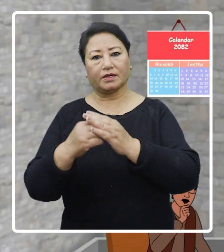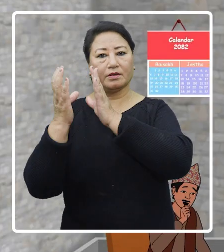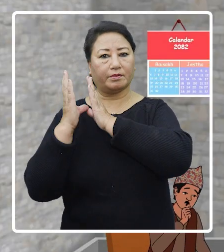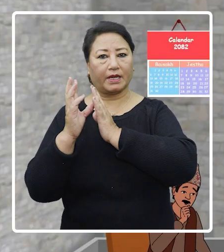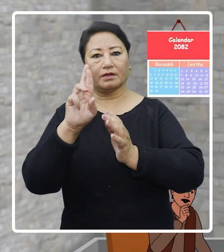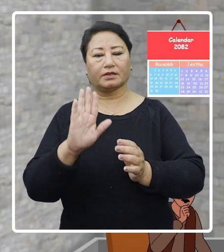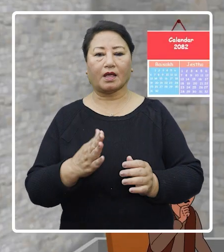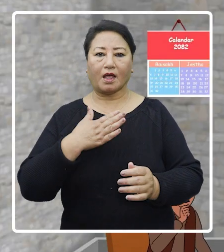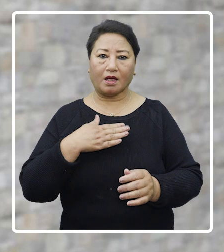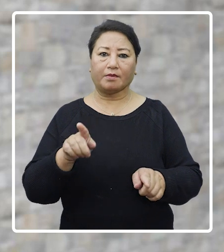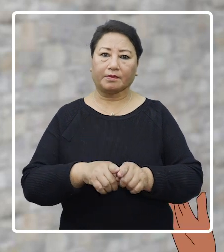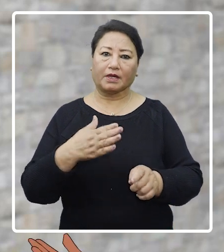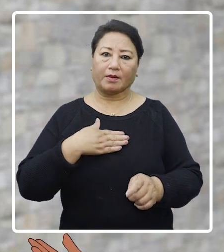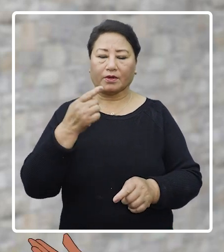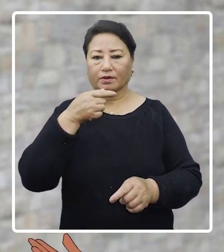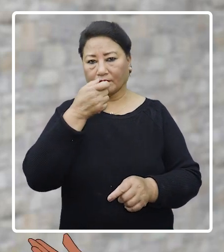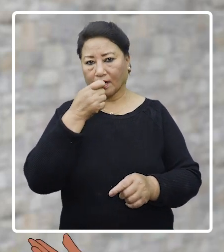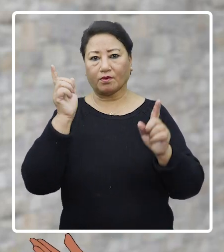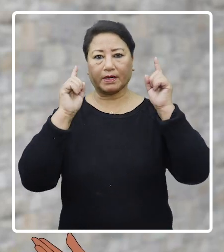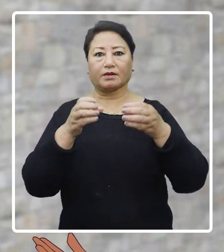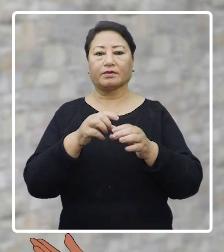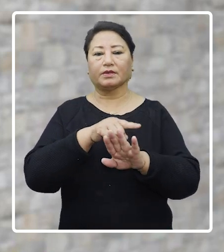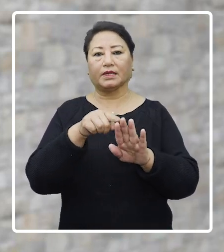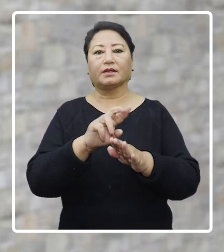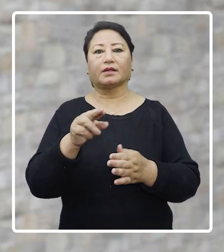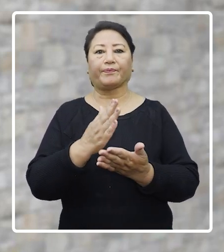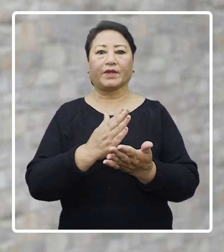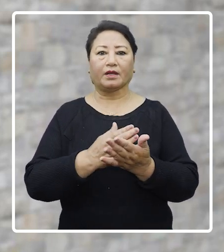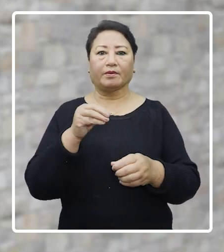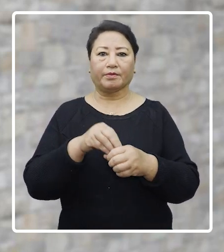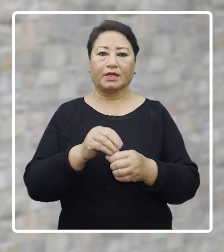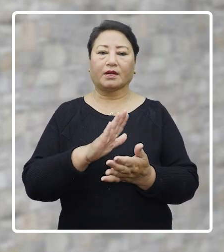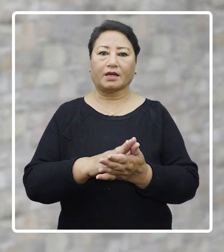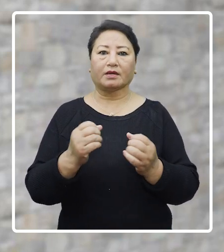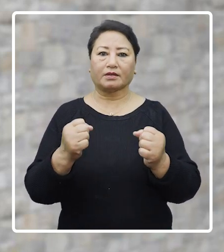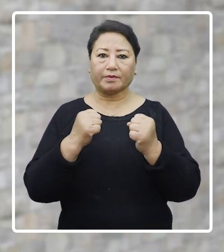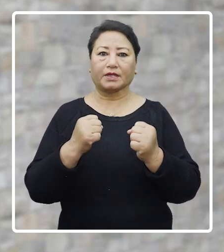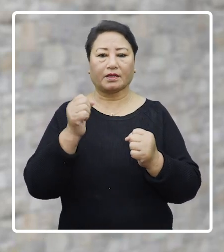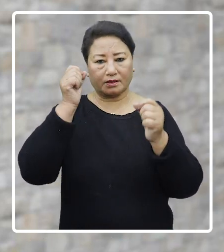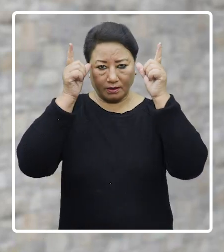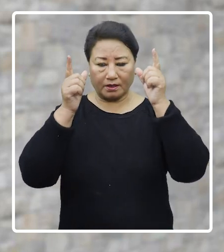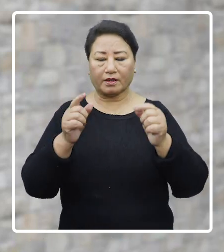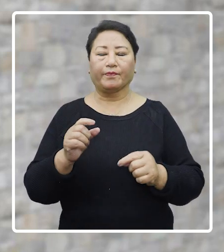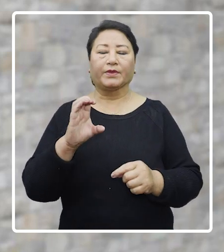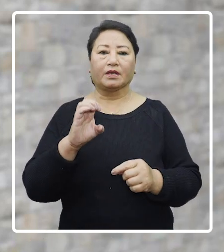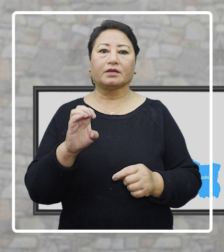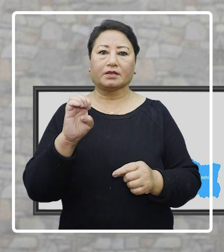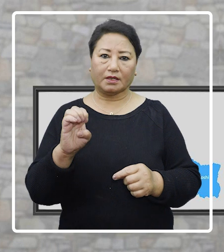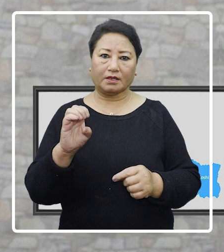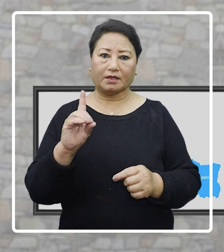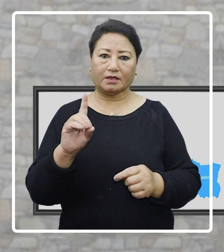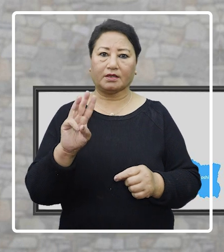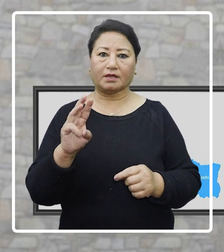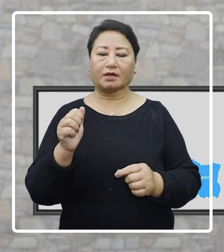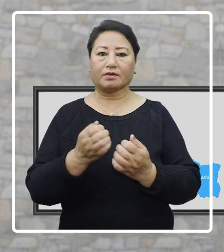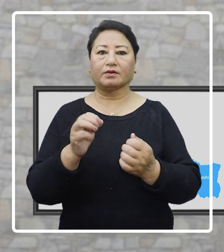shall work aligning with the CEDAW and its General Recommendation number 39, raising awareness and capacity building in our